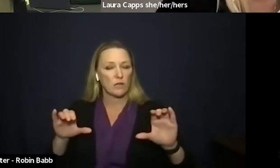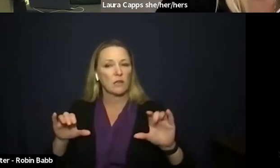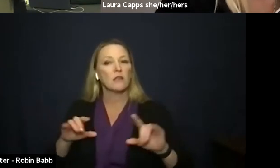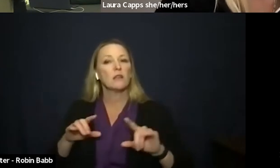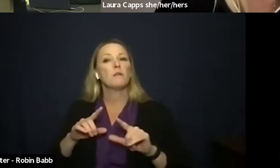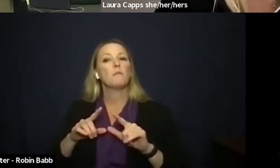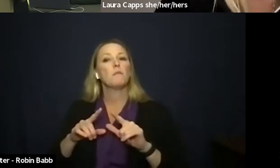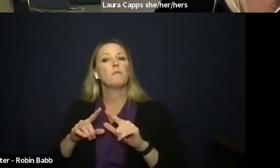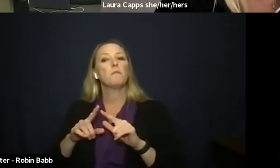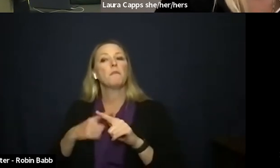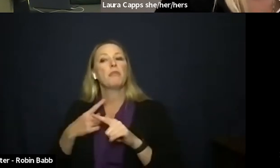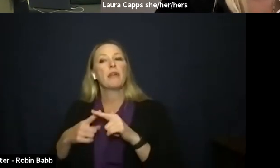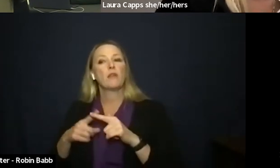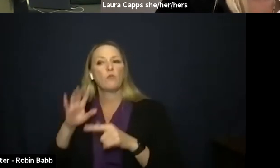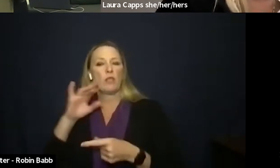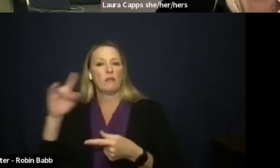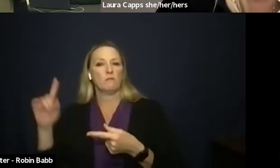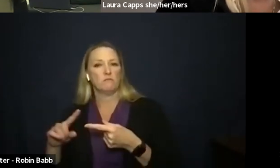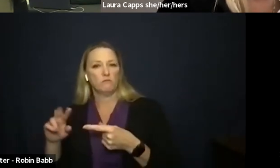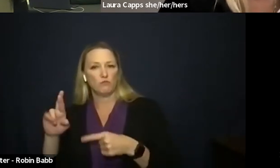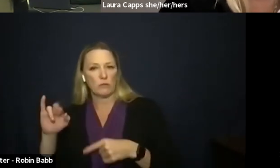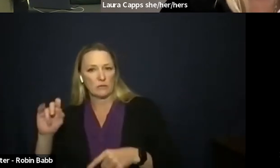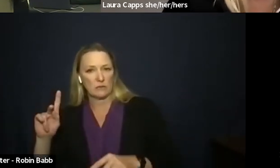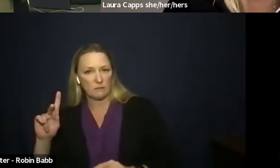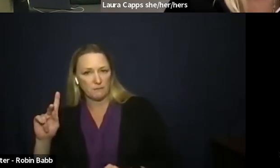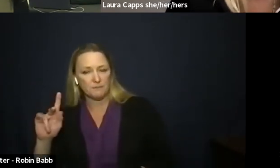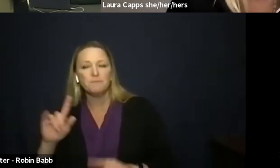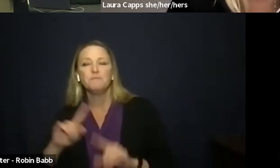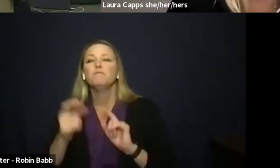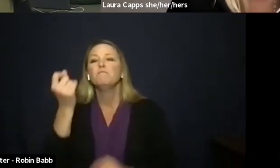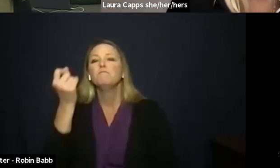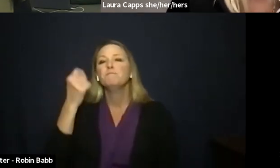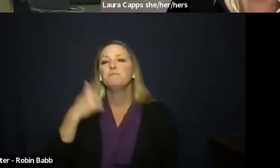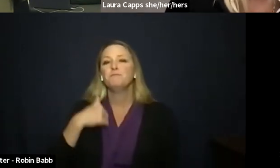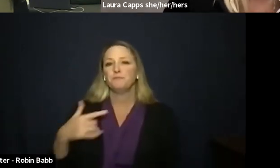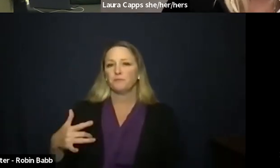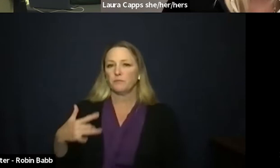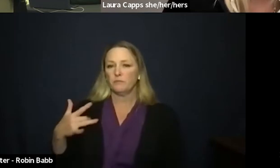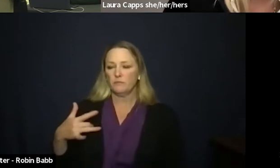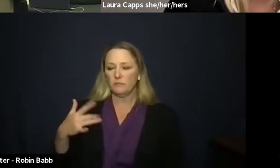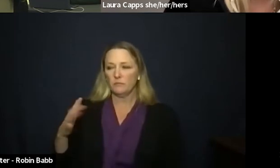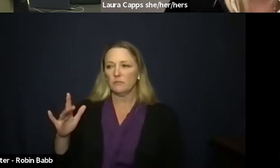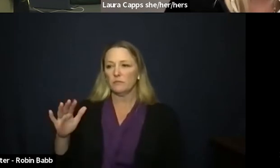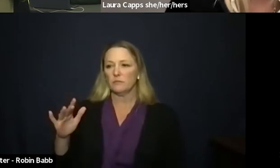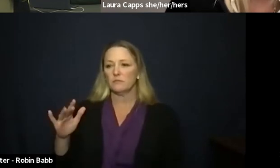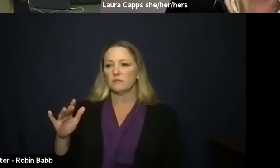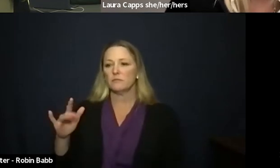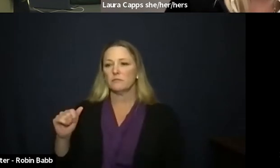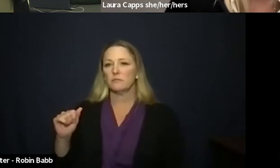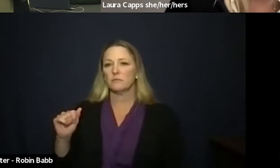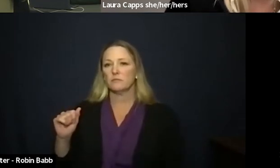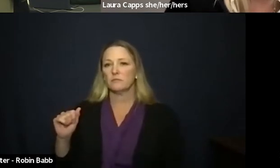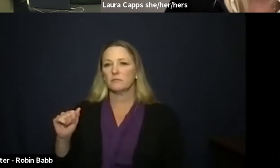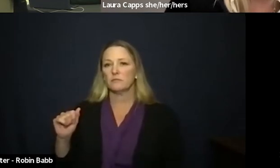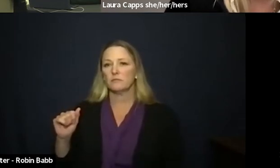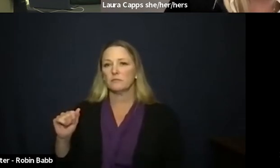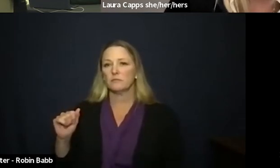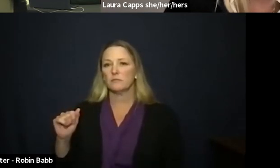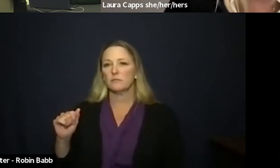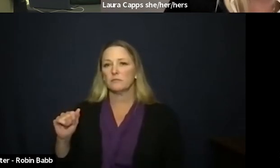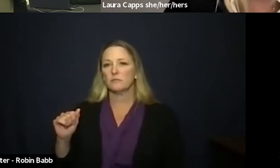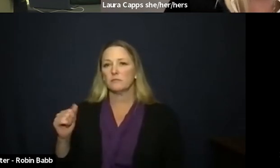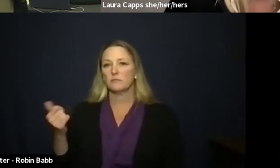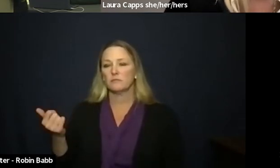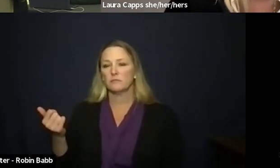risk but i think that based upon the strong feelings that the district does need to